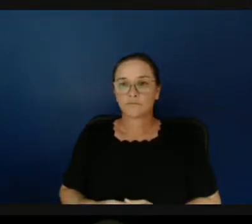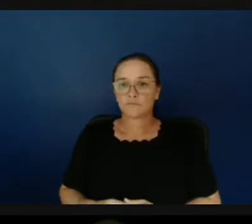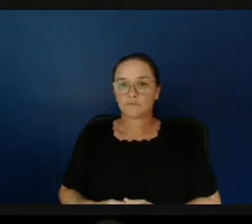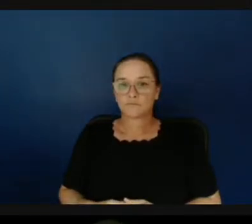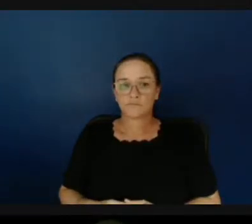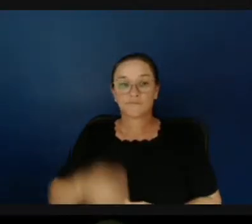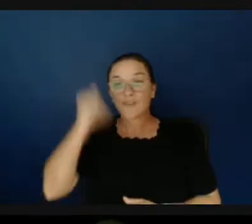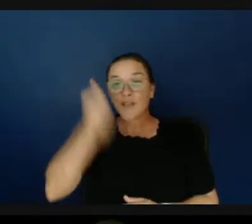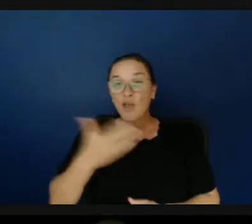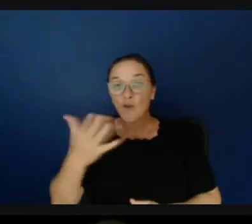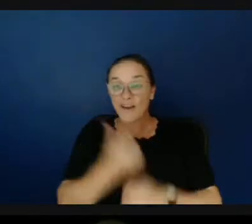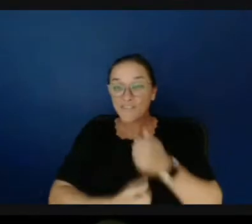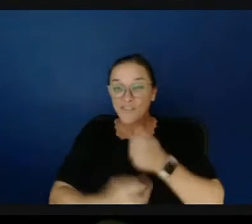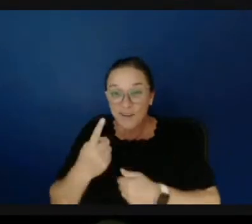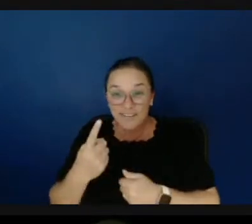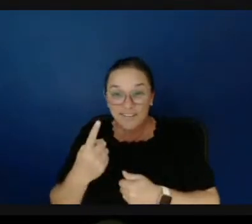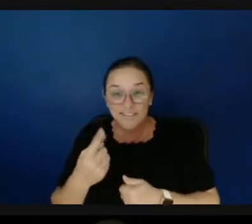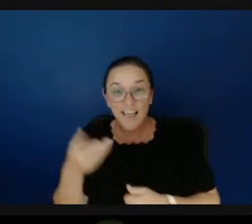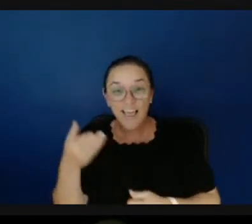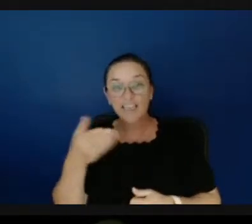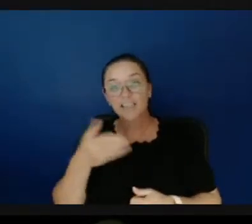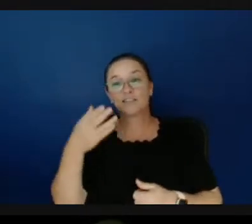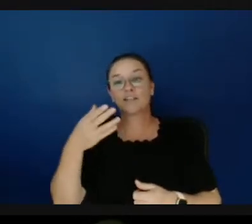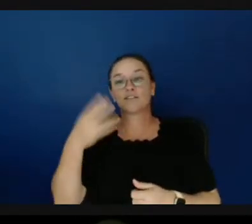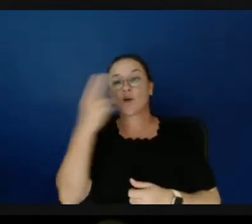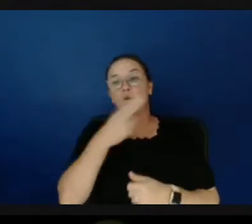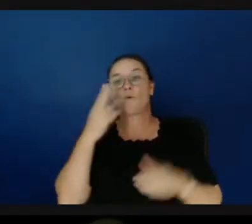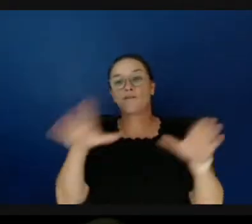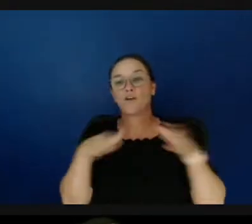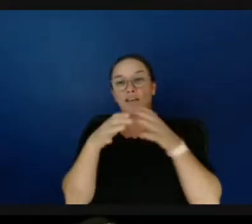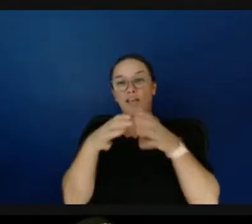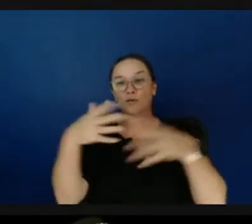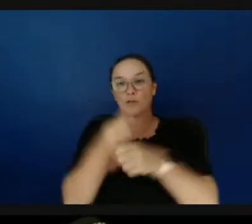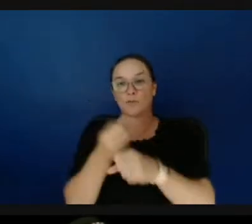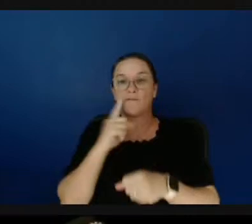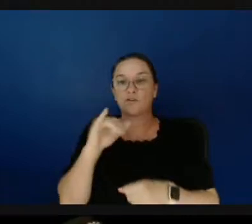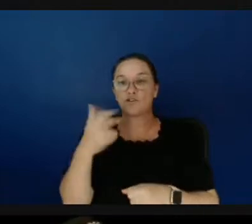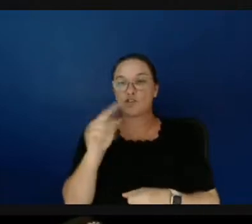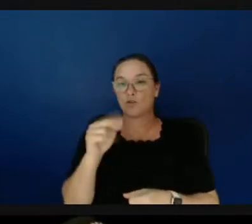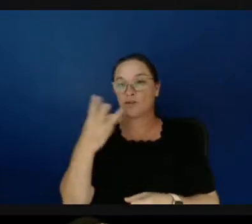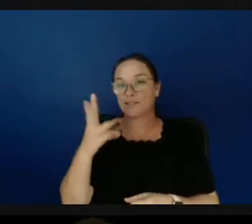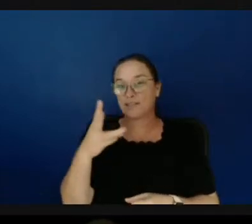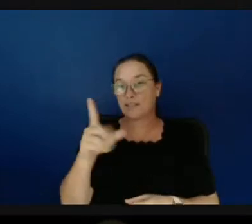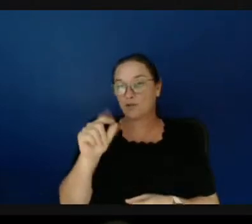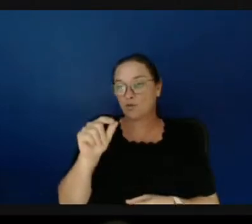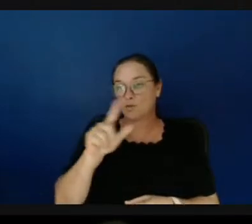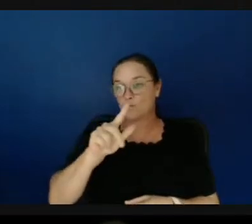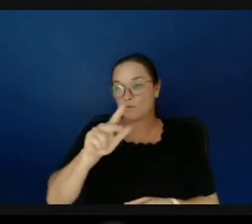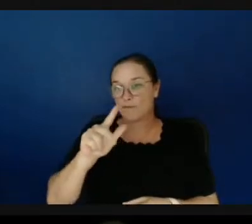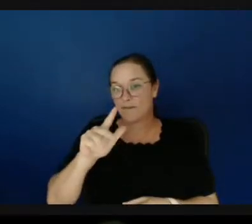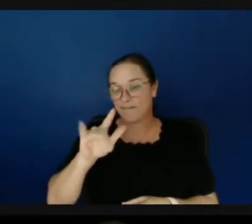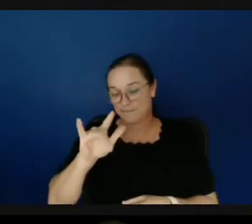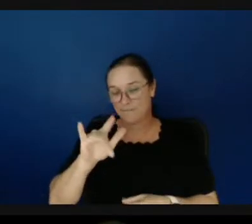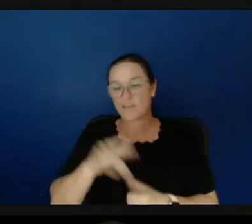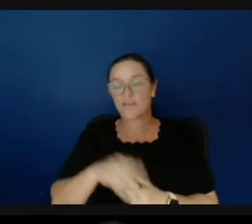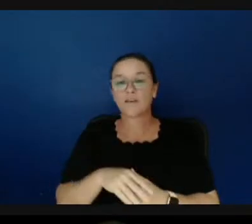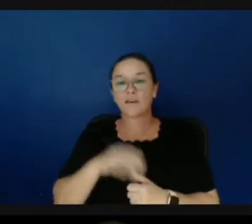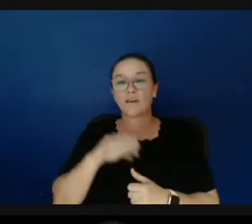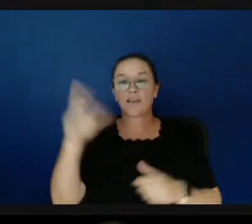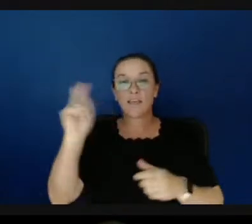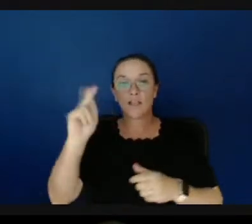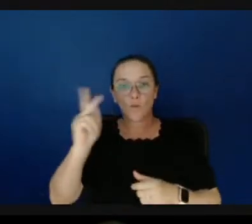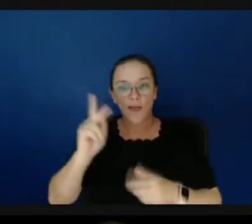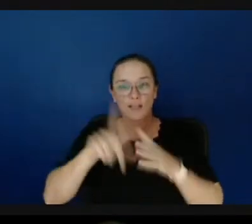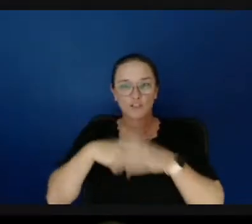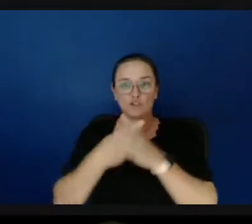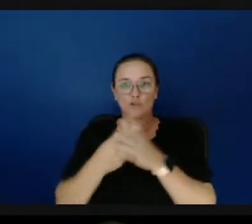Aloha, everyone. This is our Hawaiian volcano summary for January 16th, 2025. Kilauea has resumed its eruption